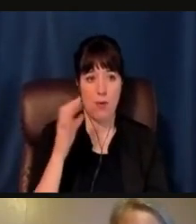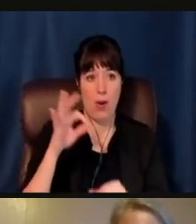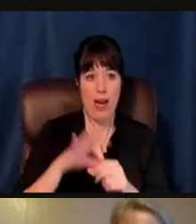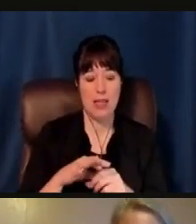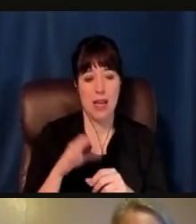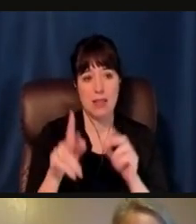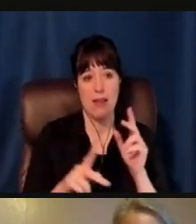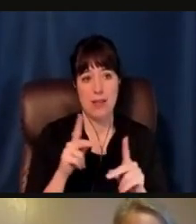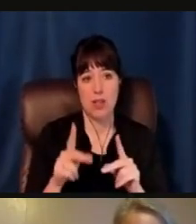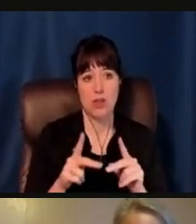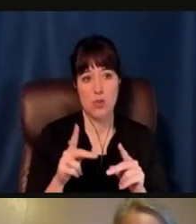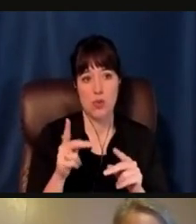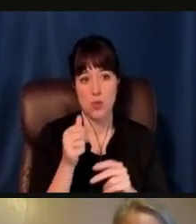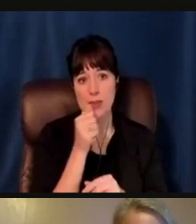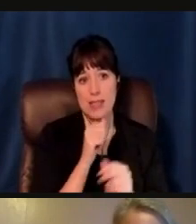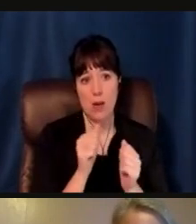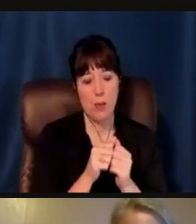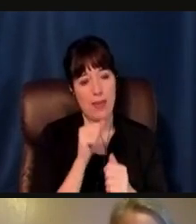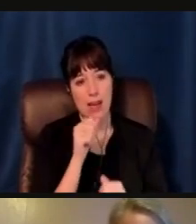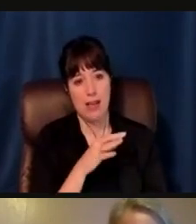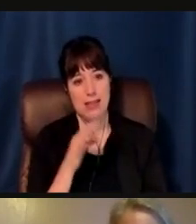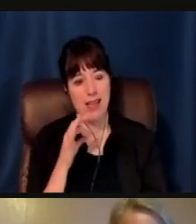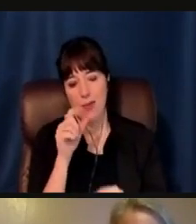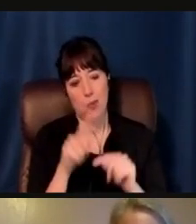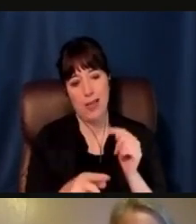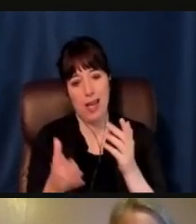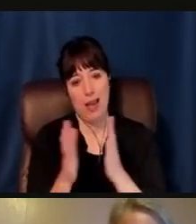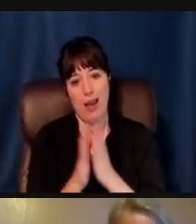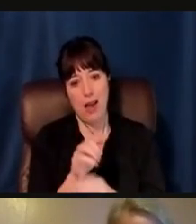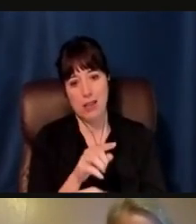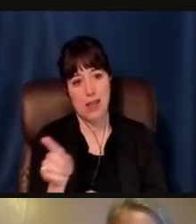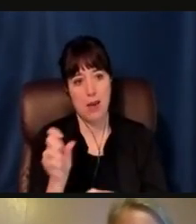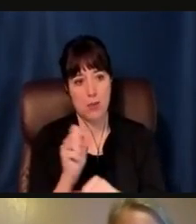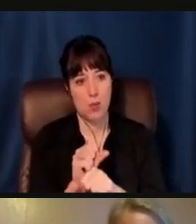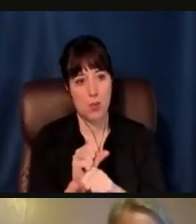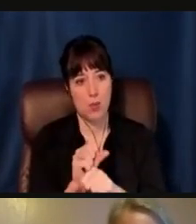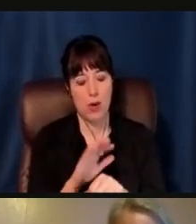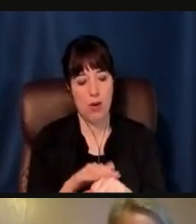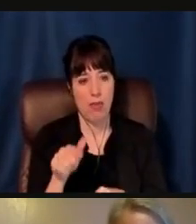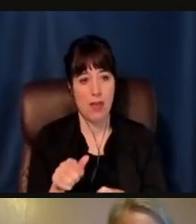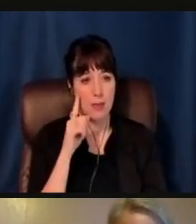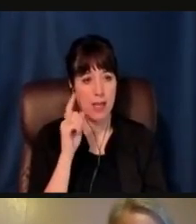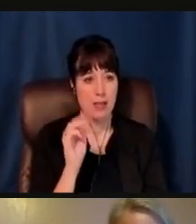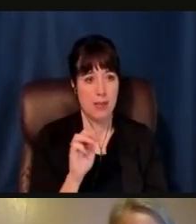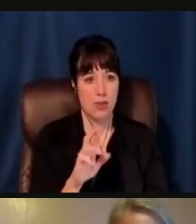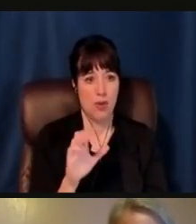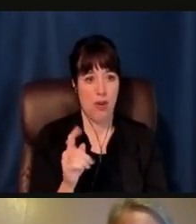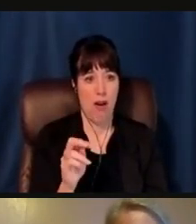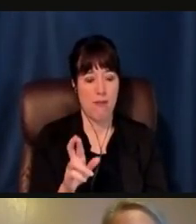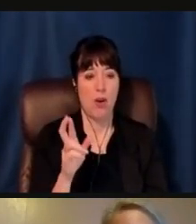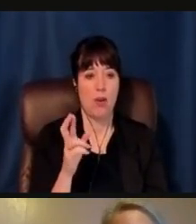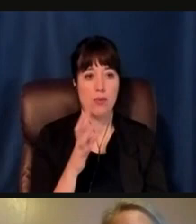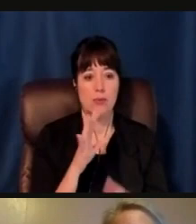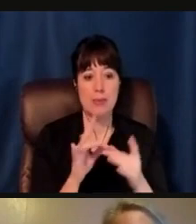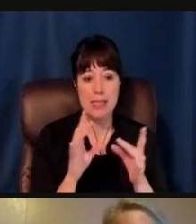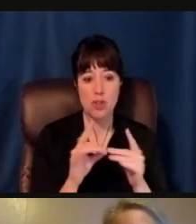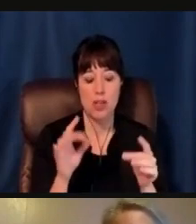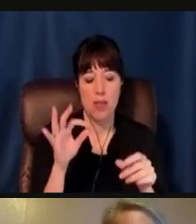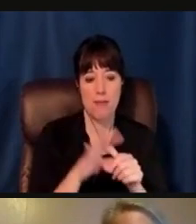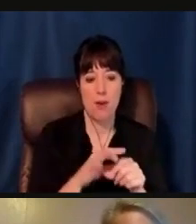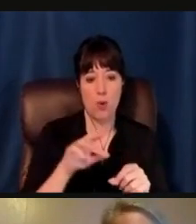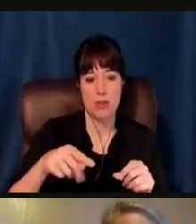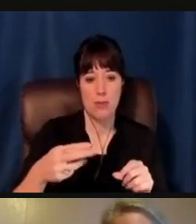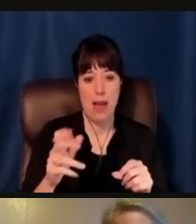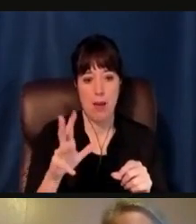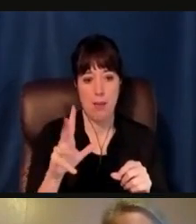deal with and not for staff. We can't ask them, I think, to work on, since Mr. Carver mentioned the voters pamphlet, I don't